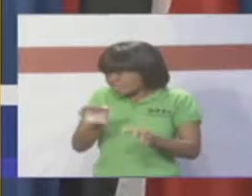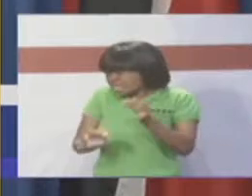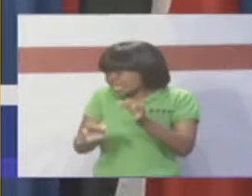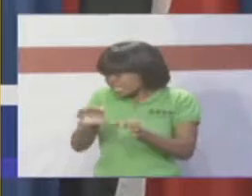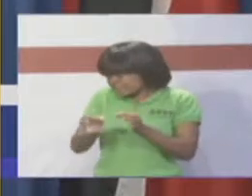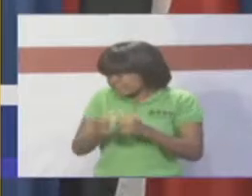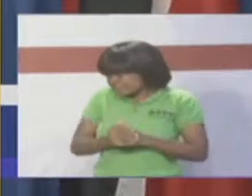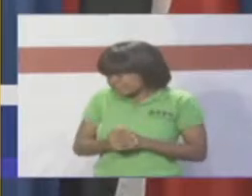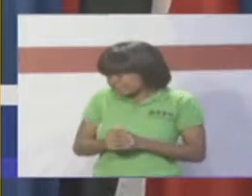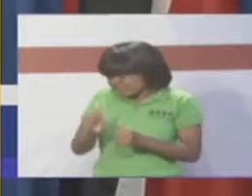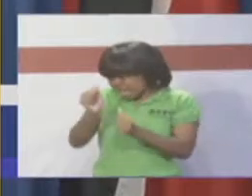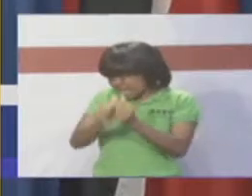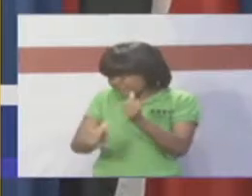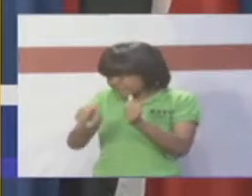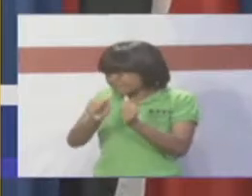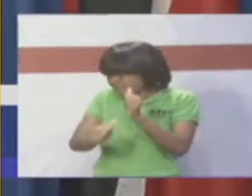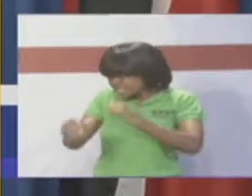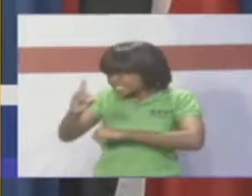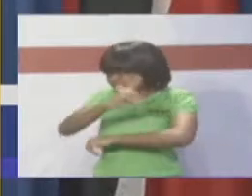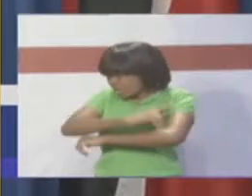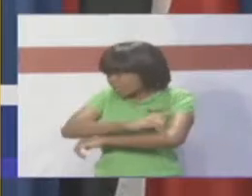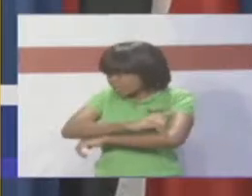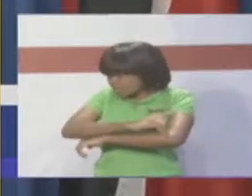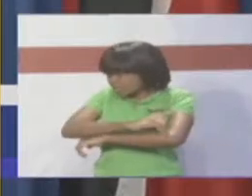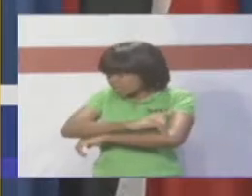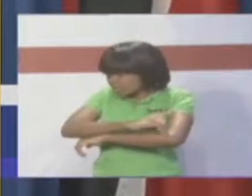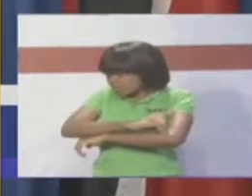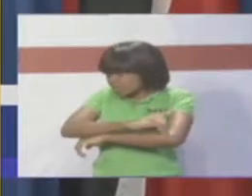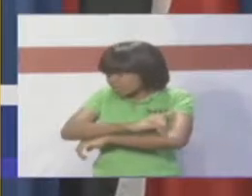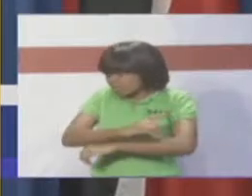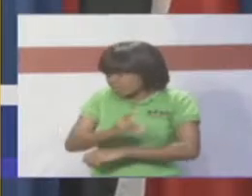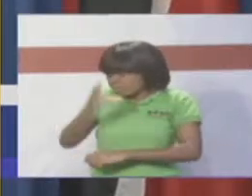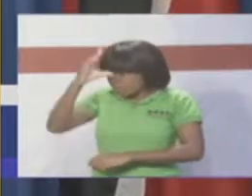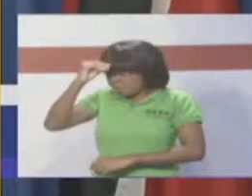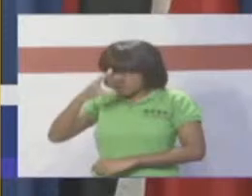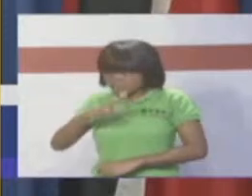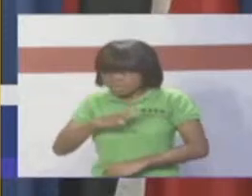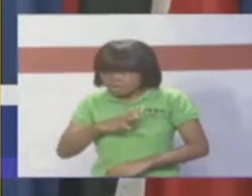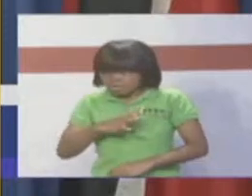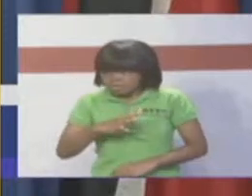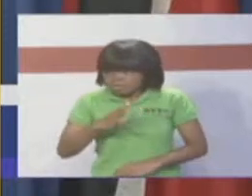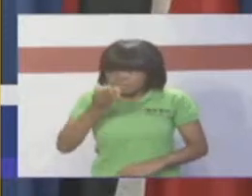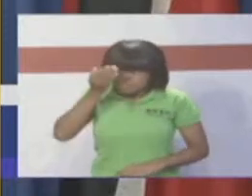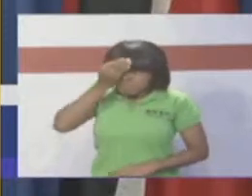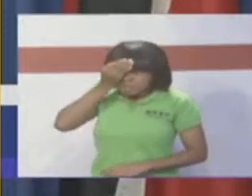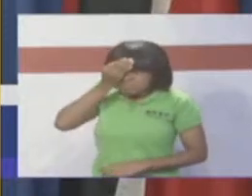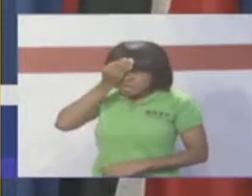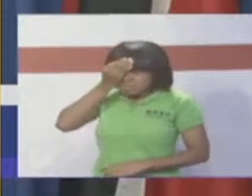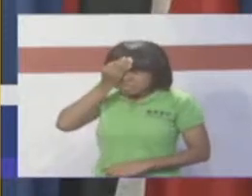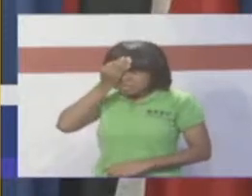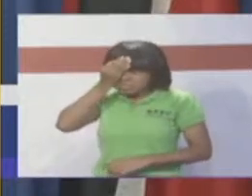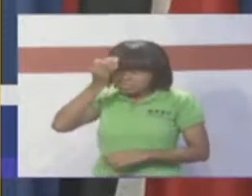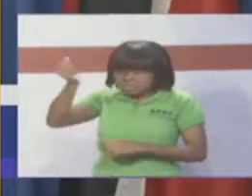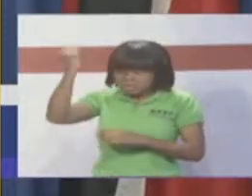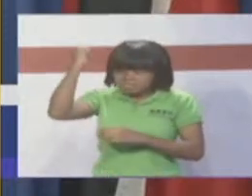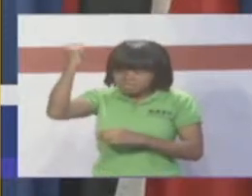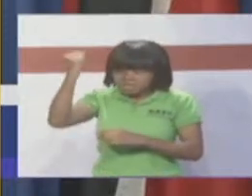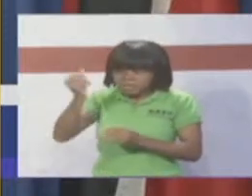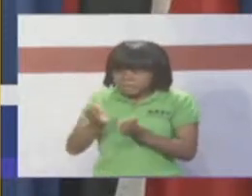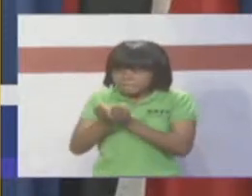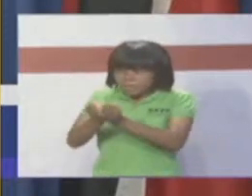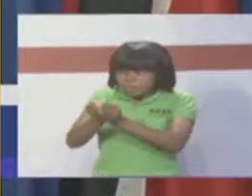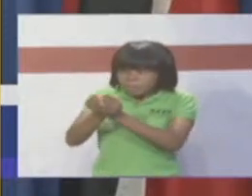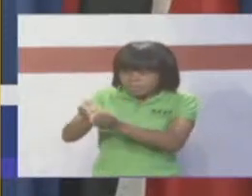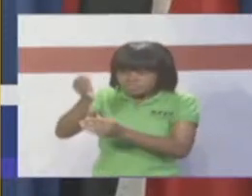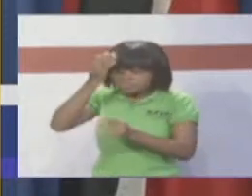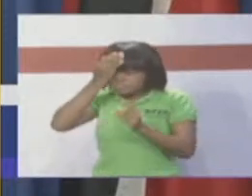would that level of indifference have been the response? And then they kill 1,000 people. What would have been our response?